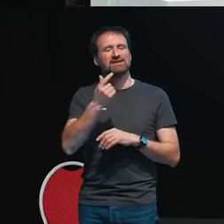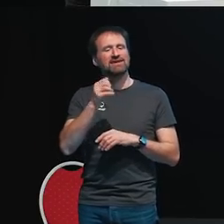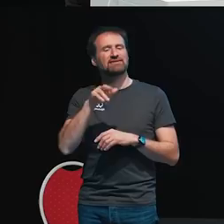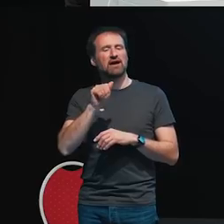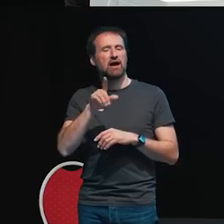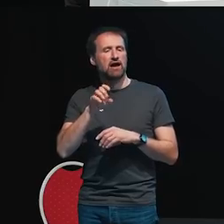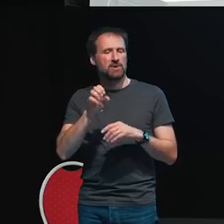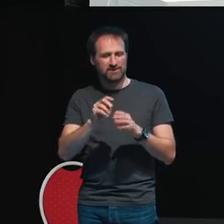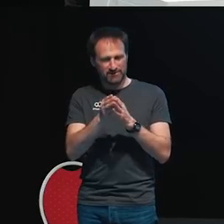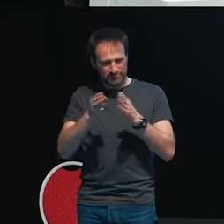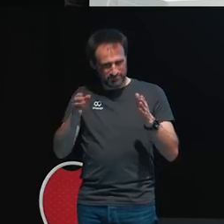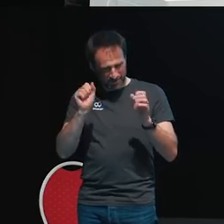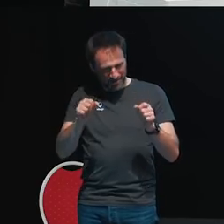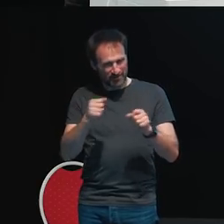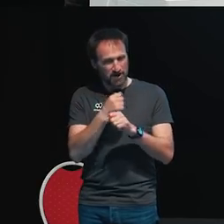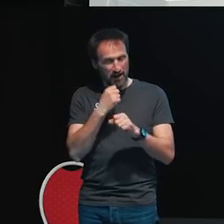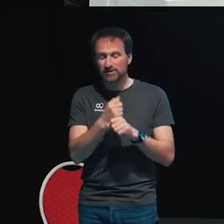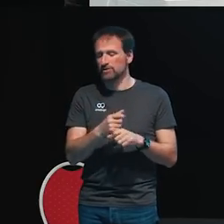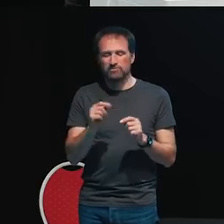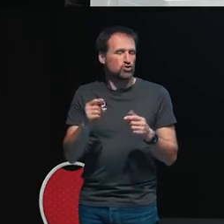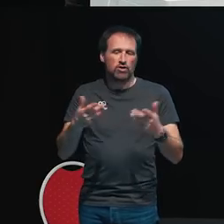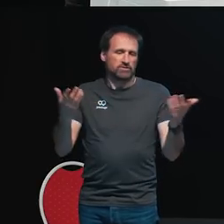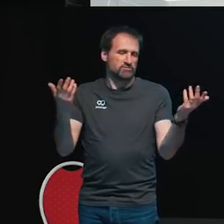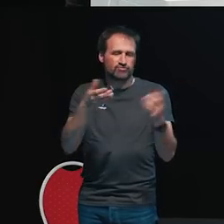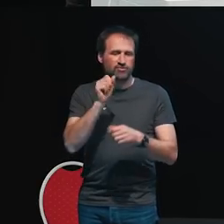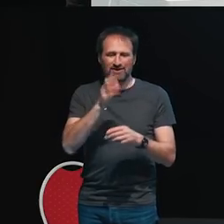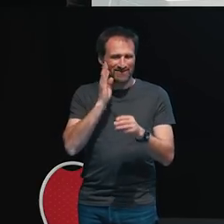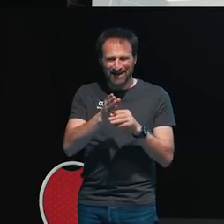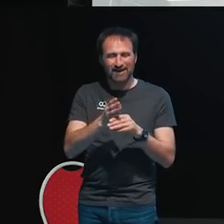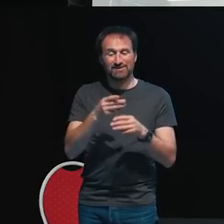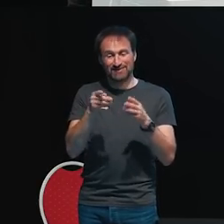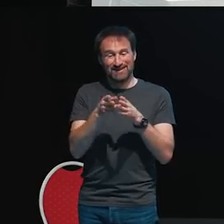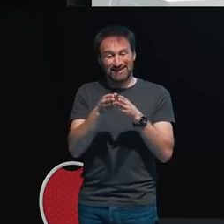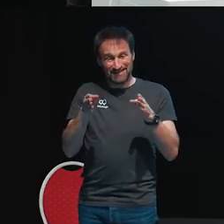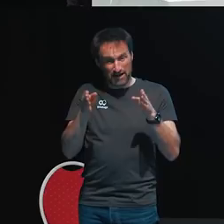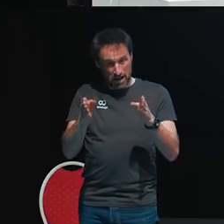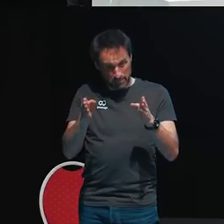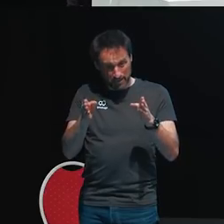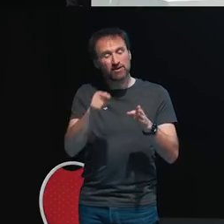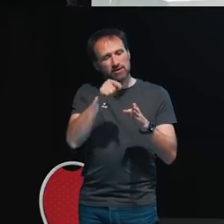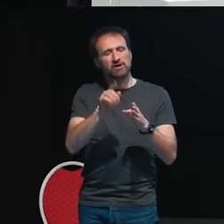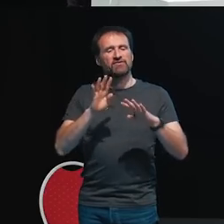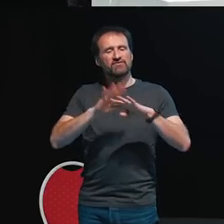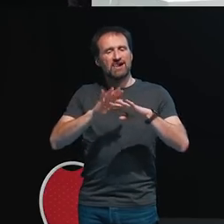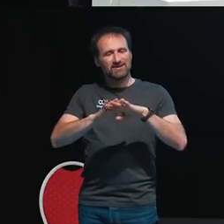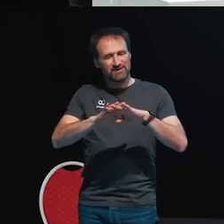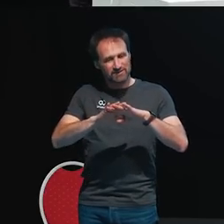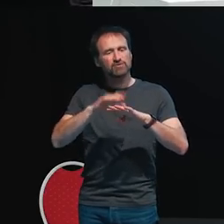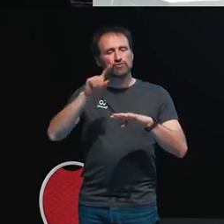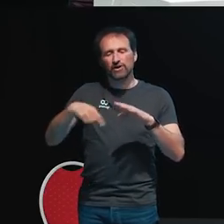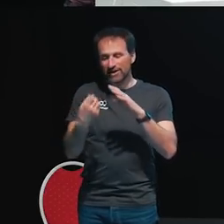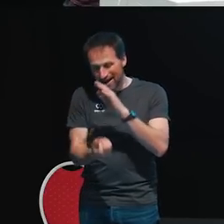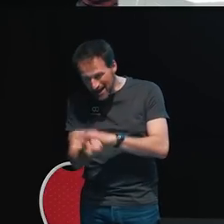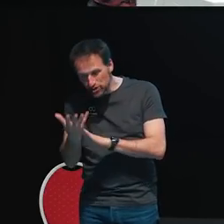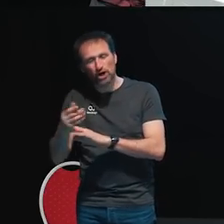could do it like down here. You could apply filter directly to the iterable and produce another iterable. And that